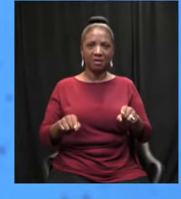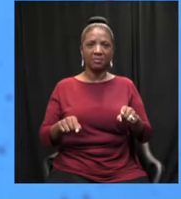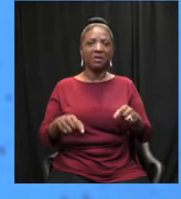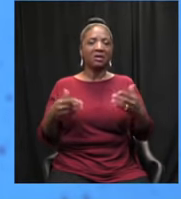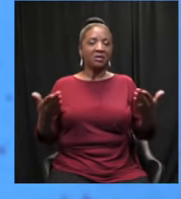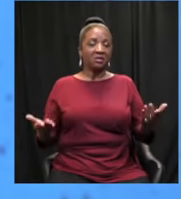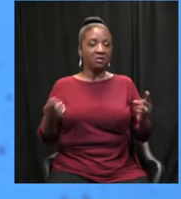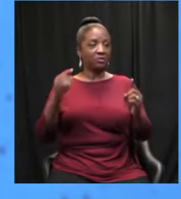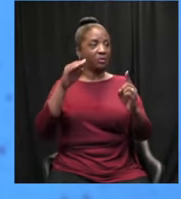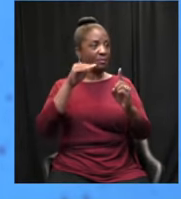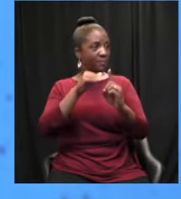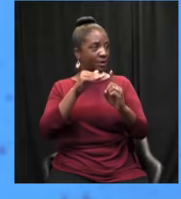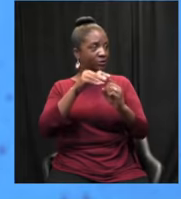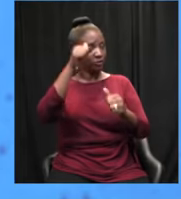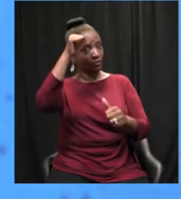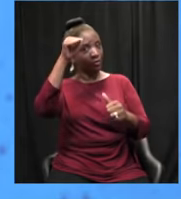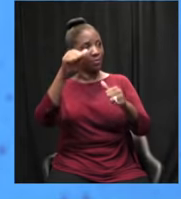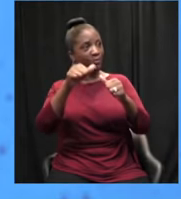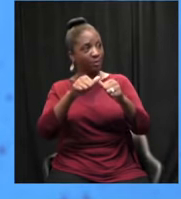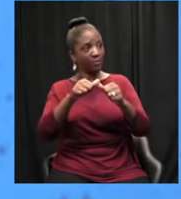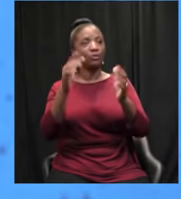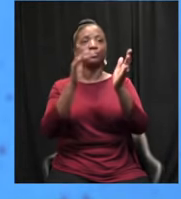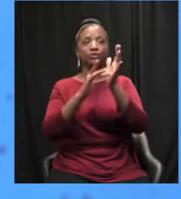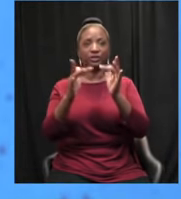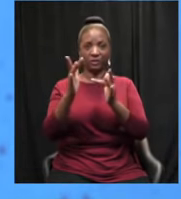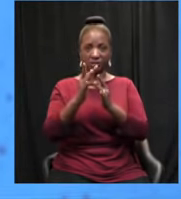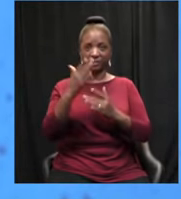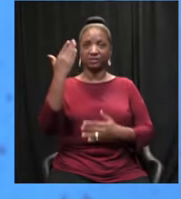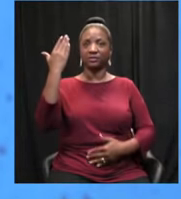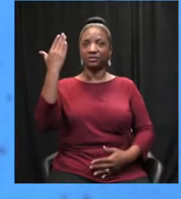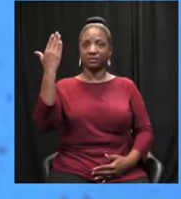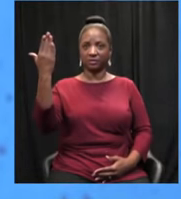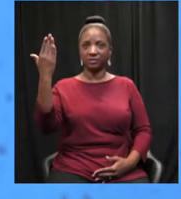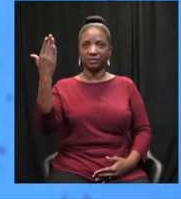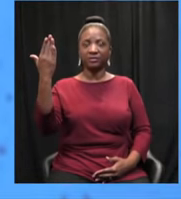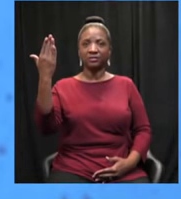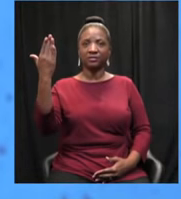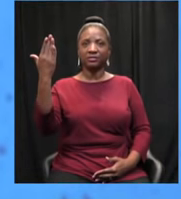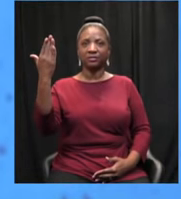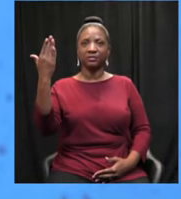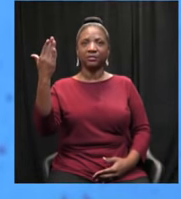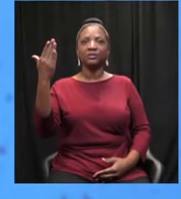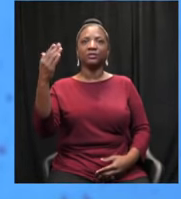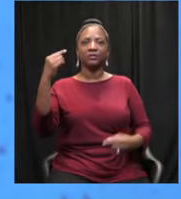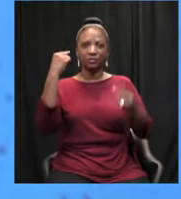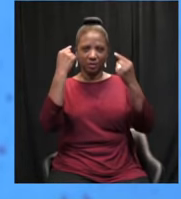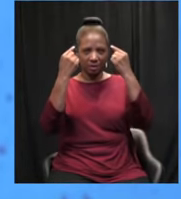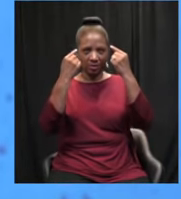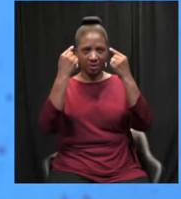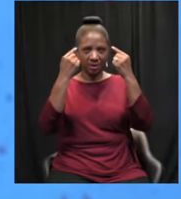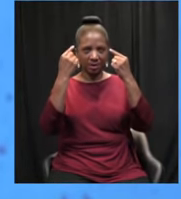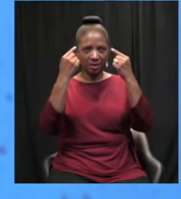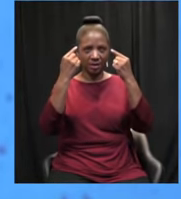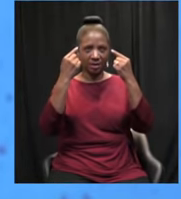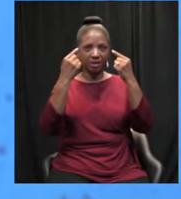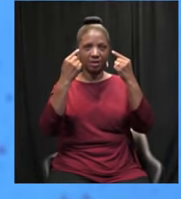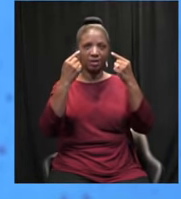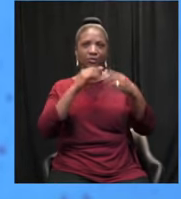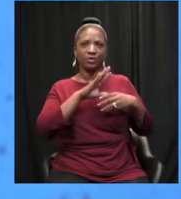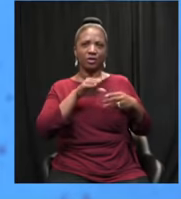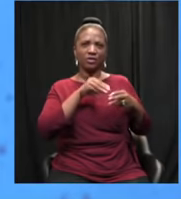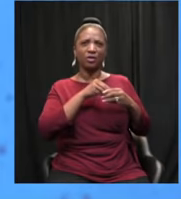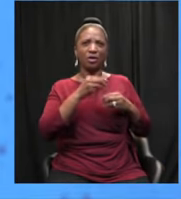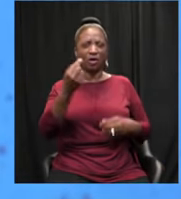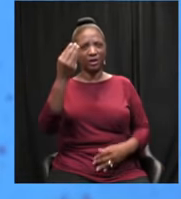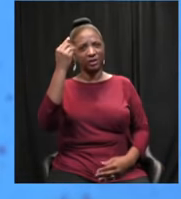who Jesus is. Let that sit in your spirit and sit in your heart and sit in